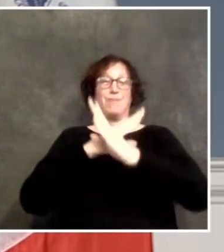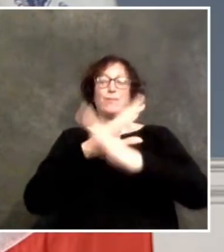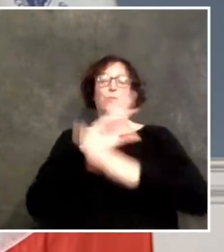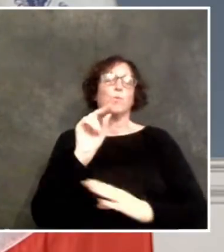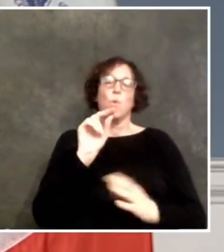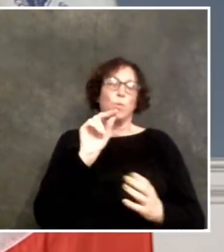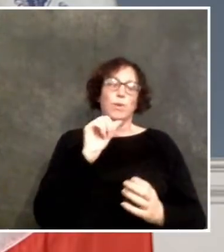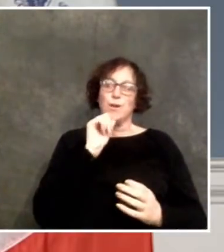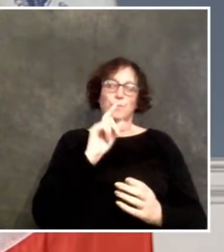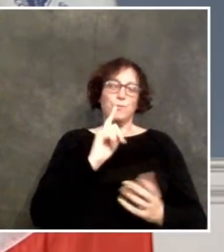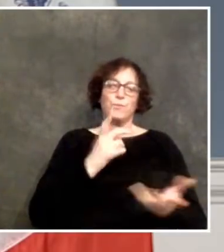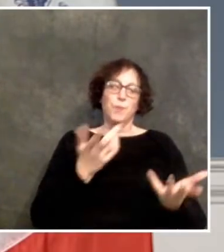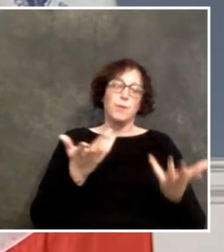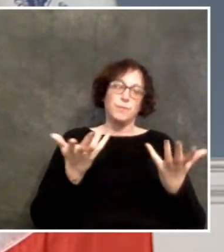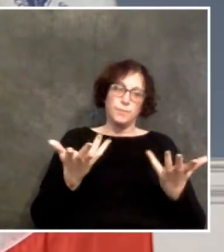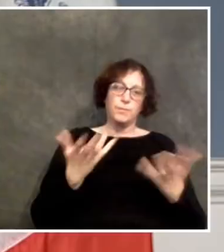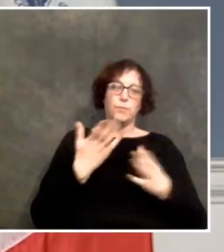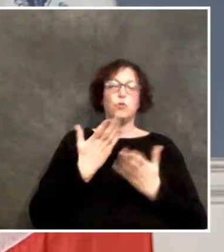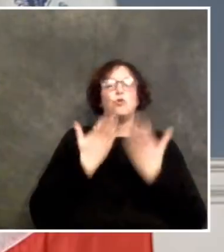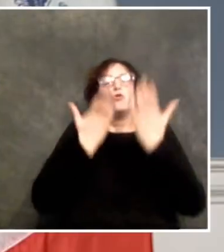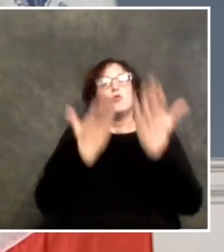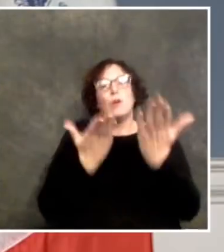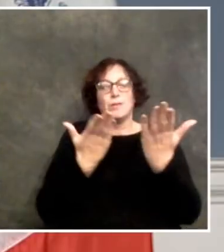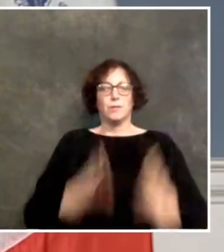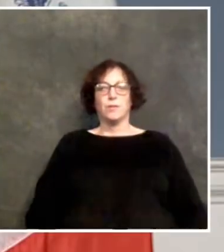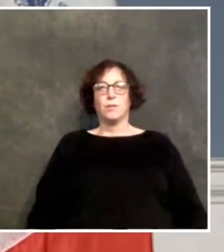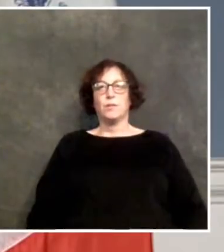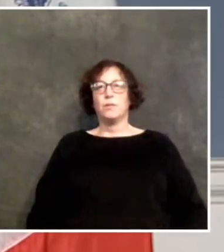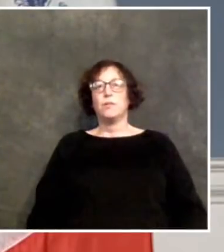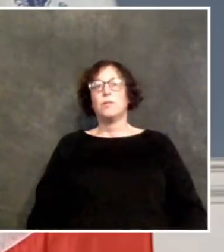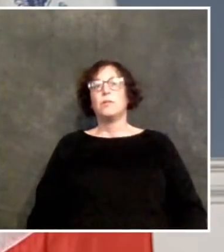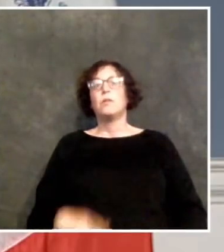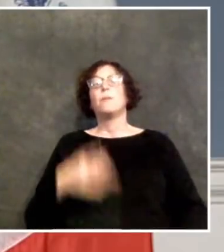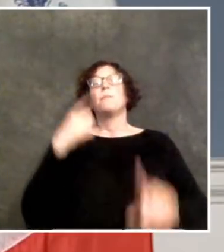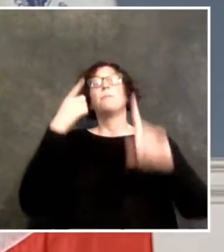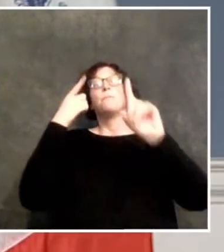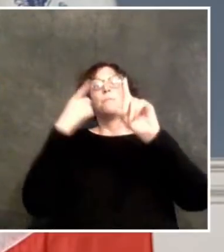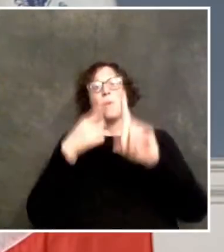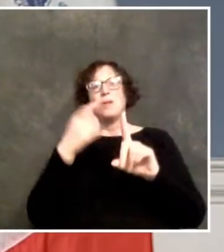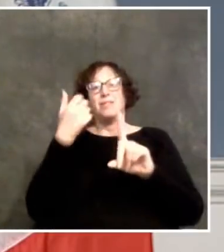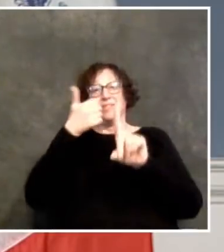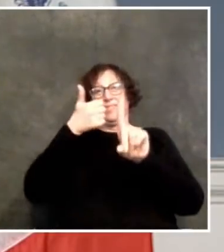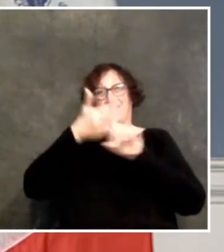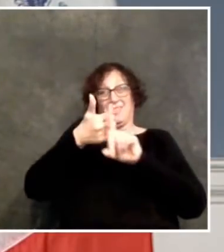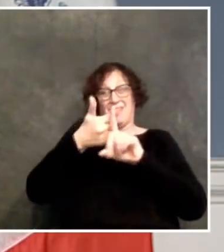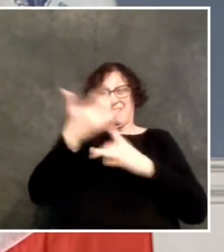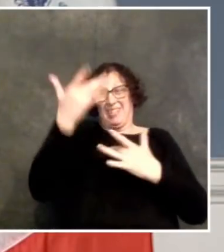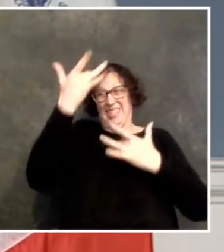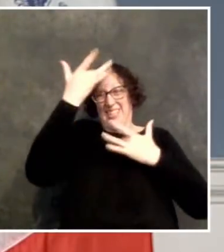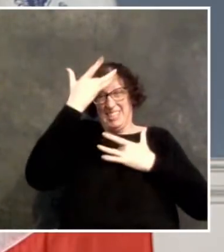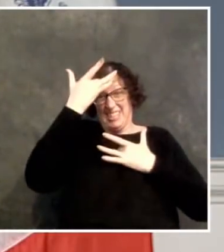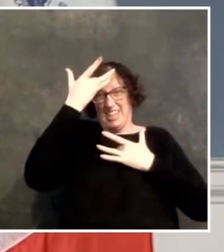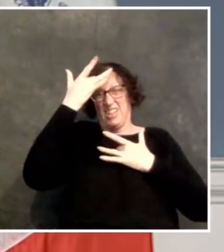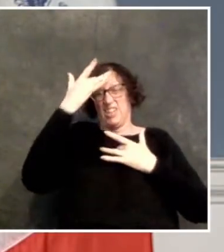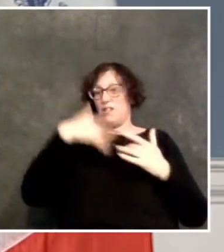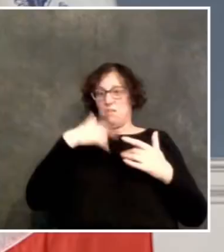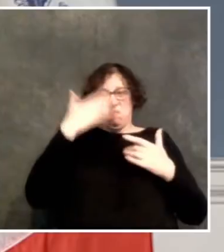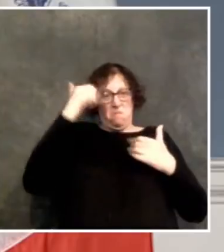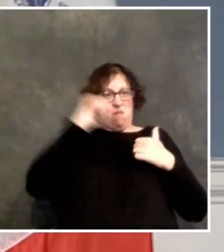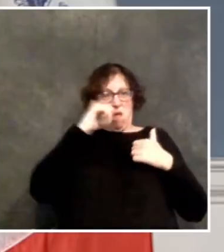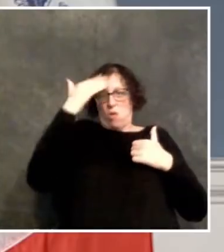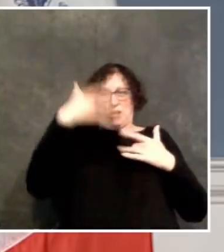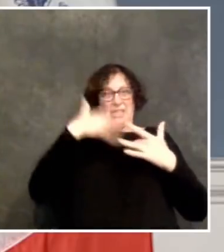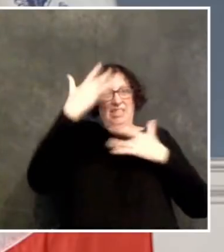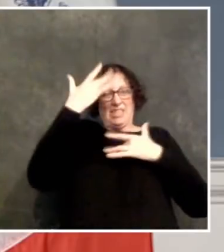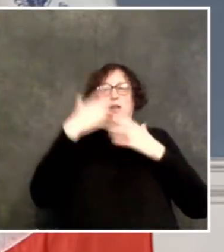by this disease, even if you don't know it, that you're not going to inadvertently spread it. So I think you're right. It will be in one way jarring, but I would also